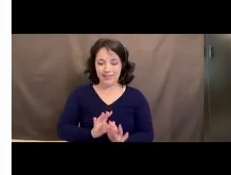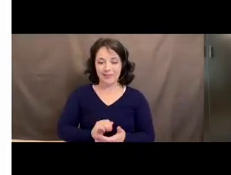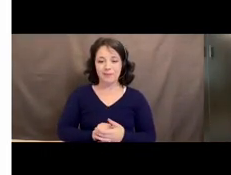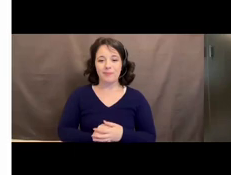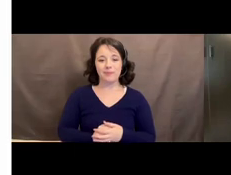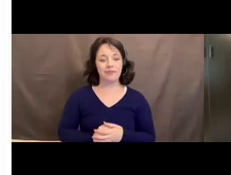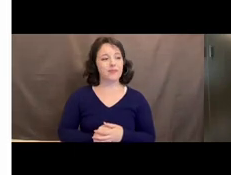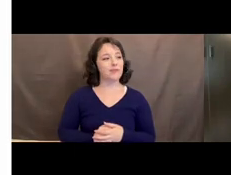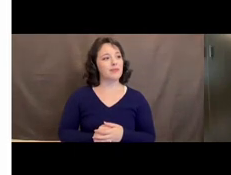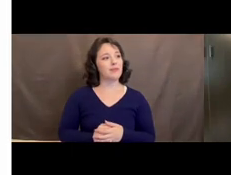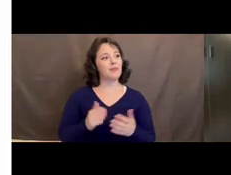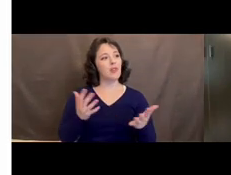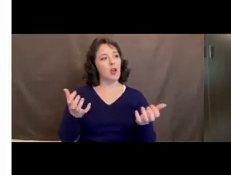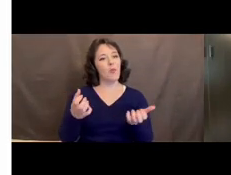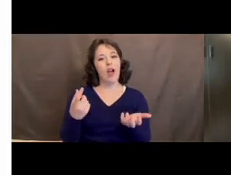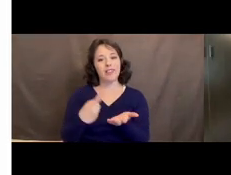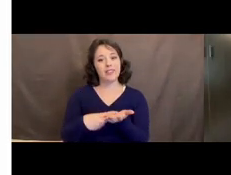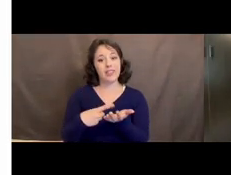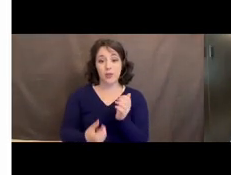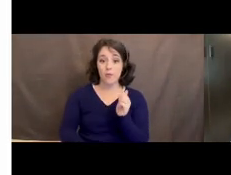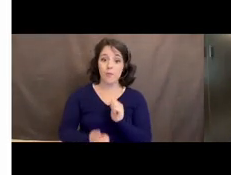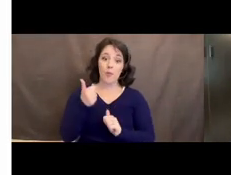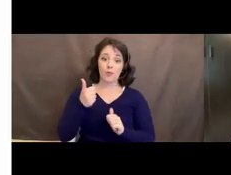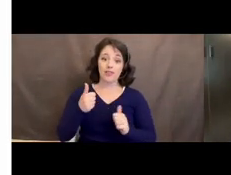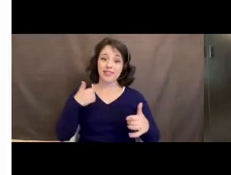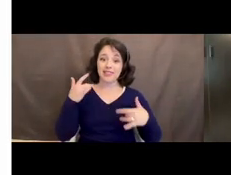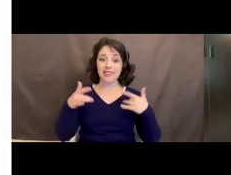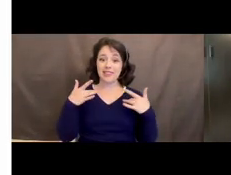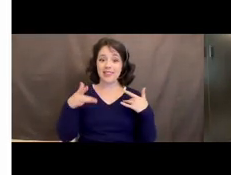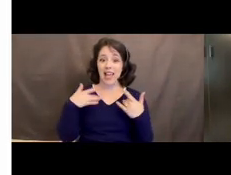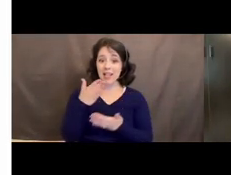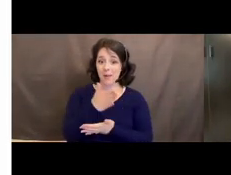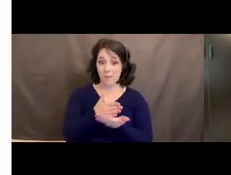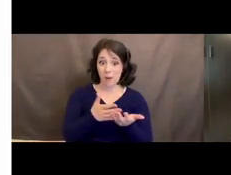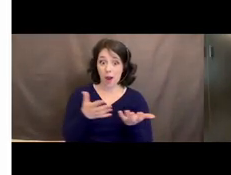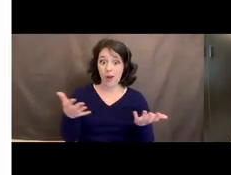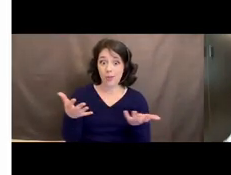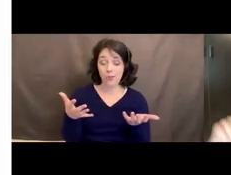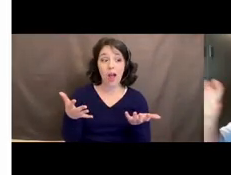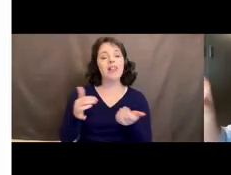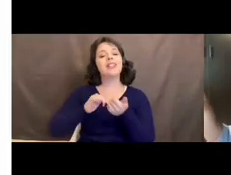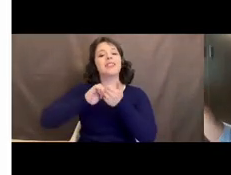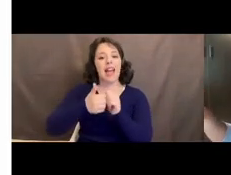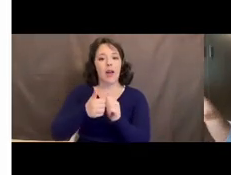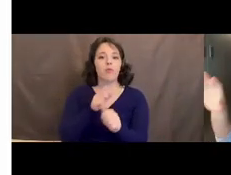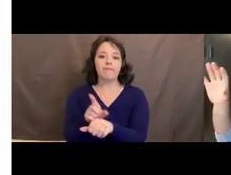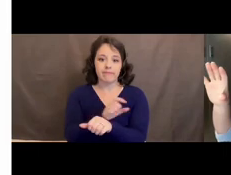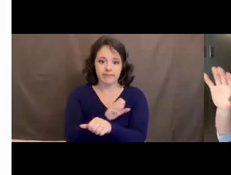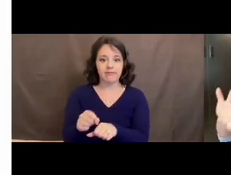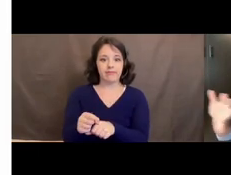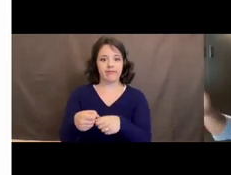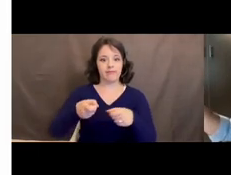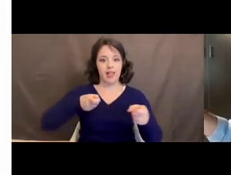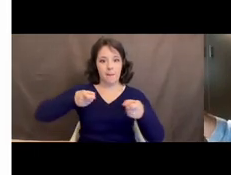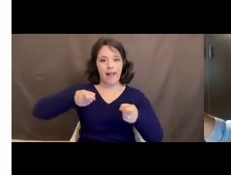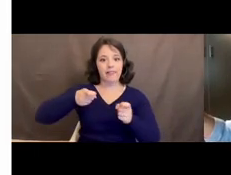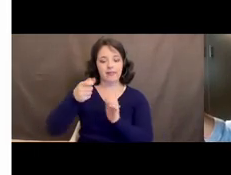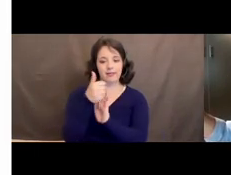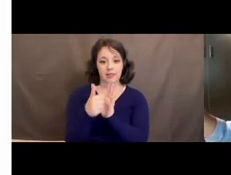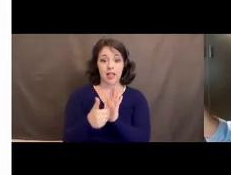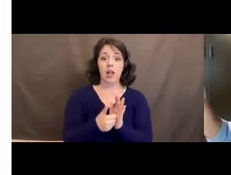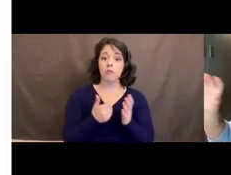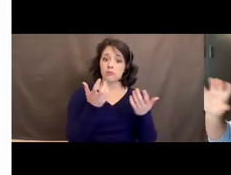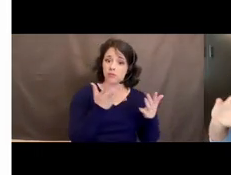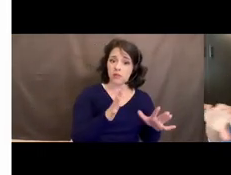most exciting part of this, the best part of this, and that's the management of these accounts. You went through the process of registering